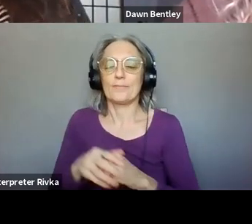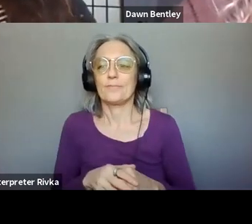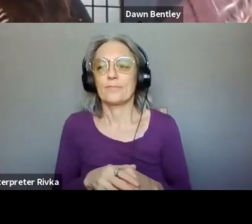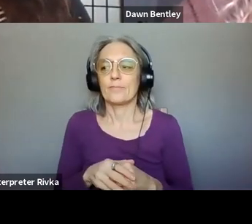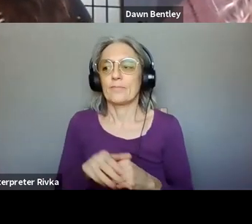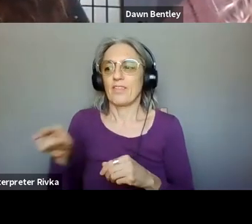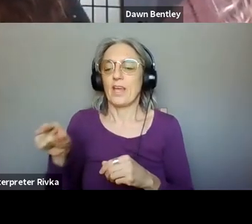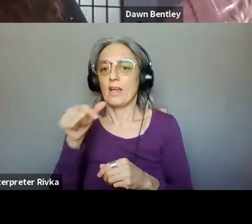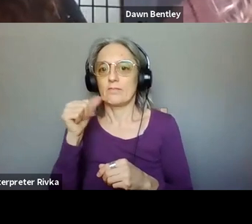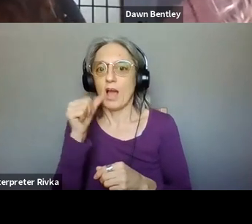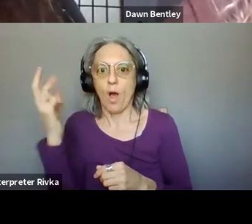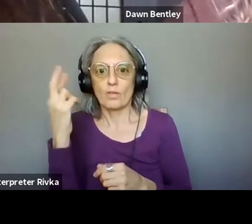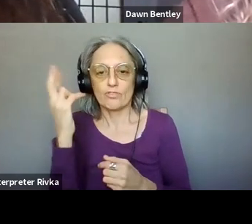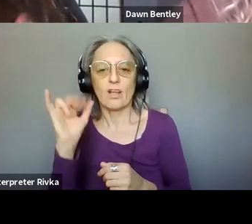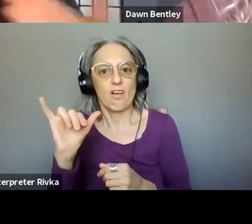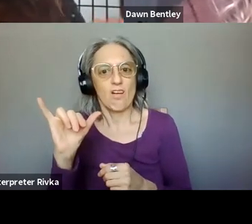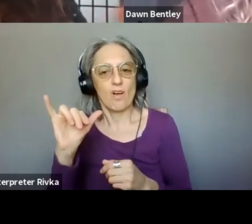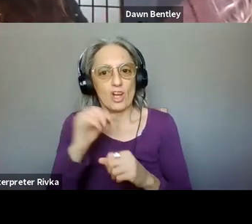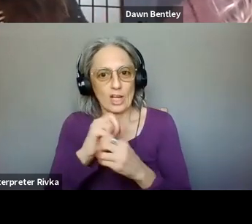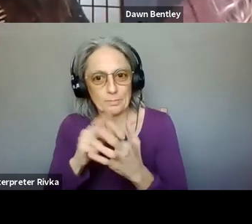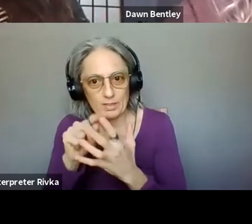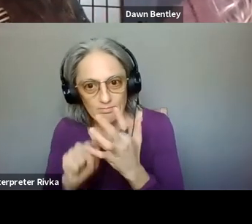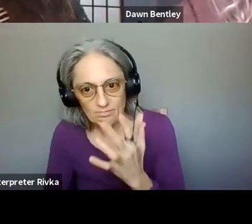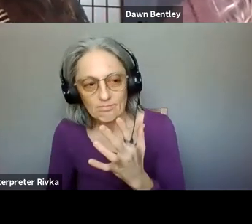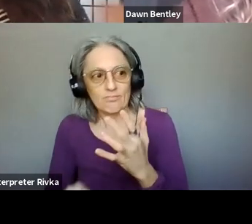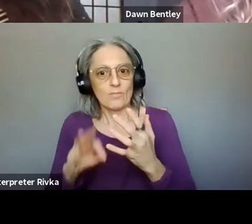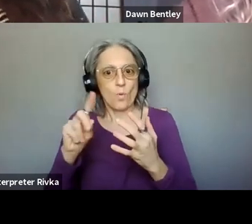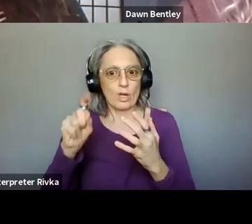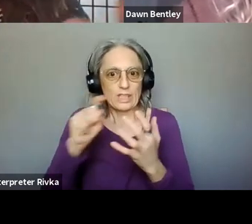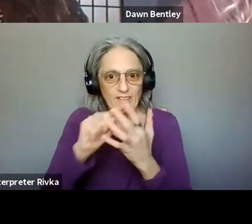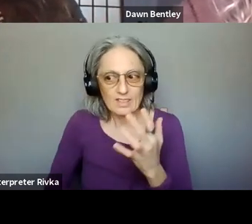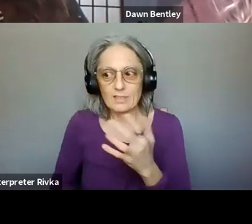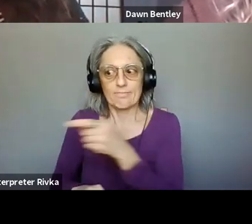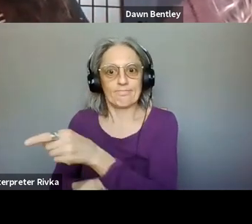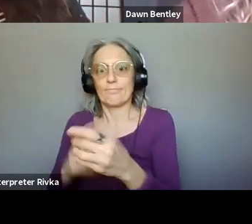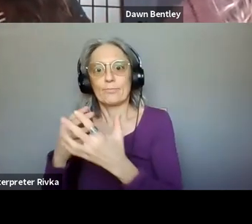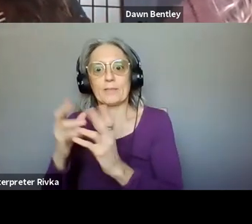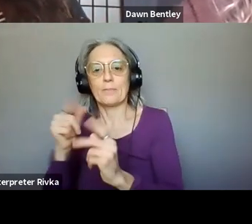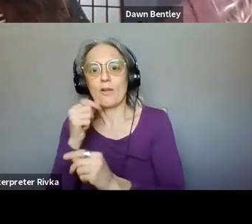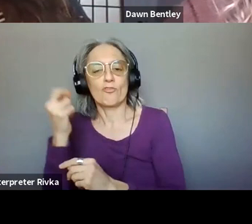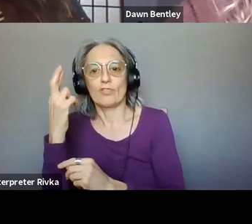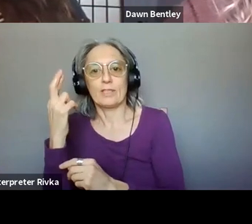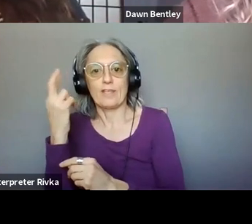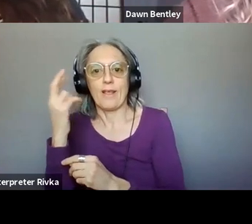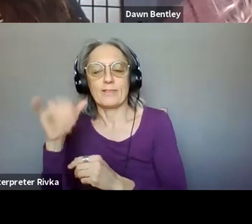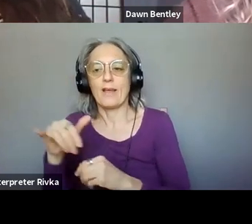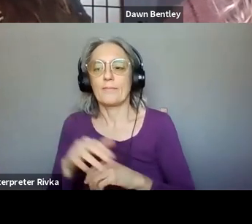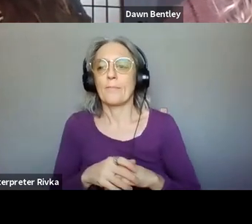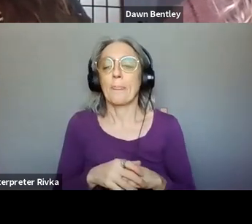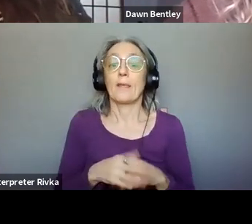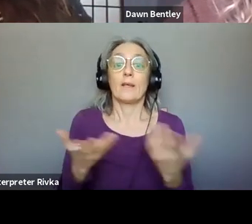the responsibility of a guardian is. And so that can be really frustrating for guardians who like sought guardianship in an attempt to protect their